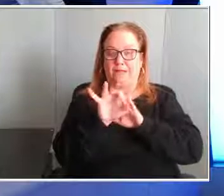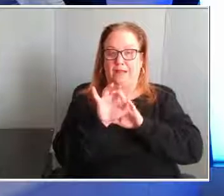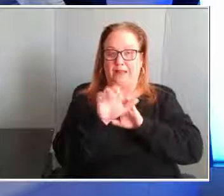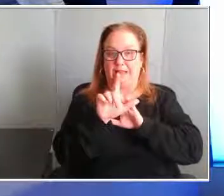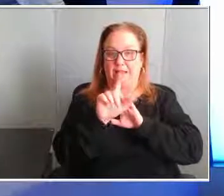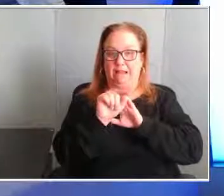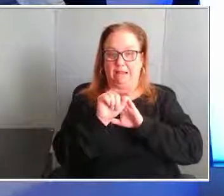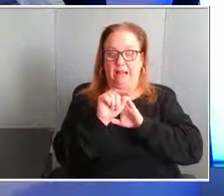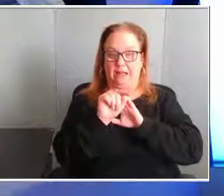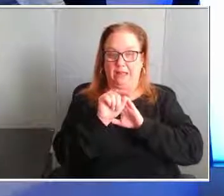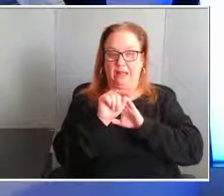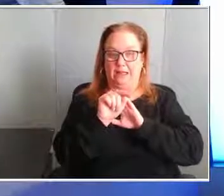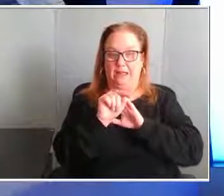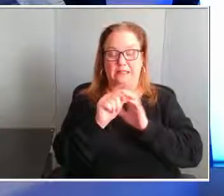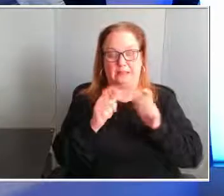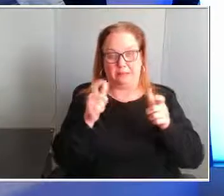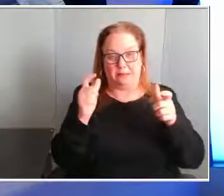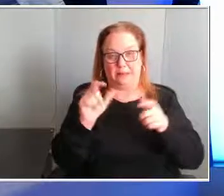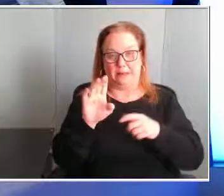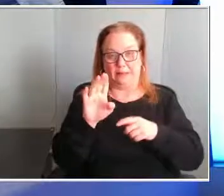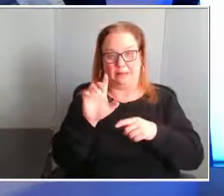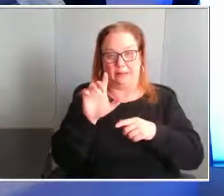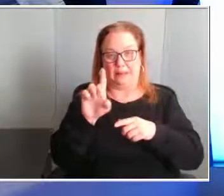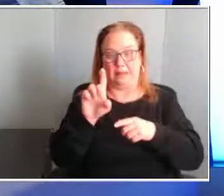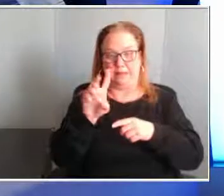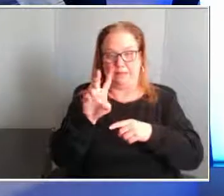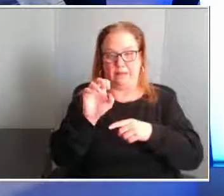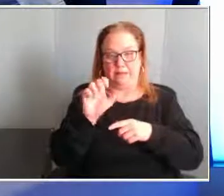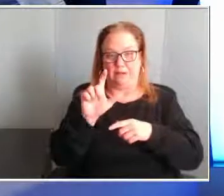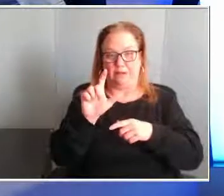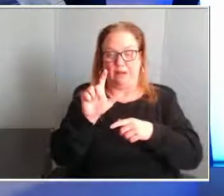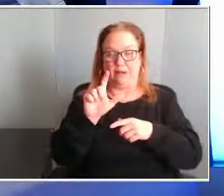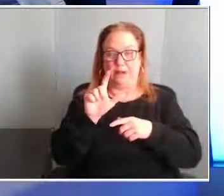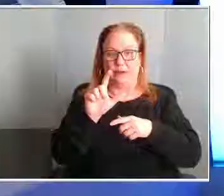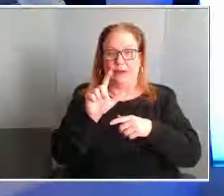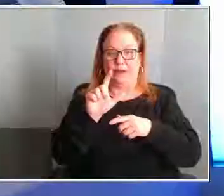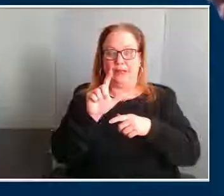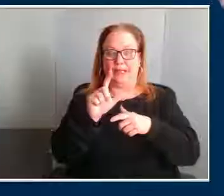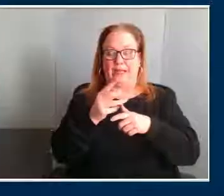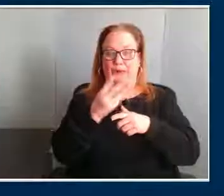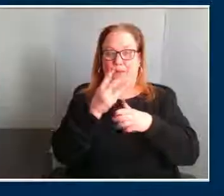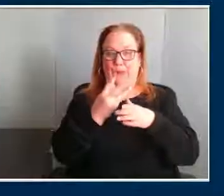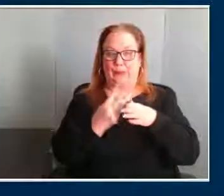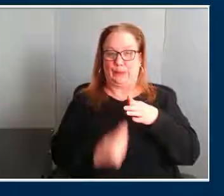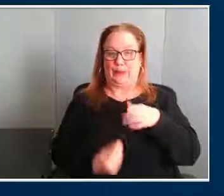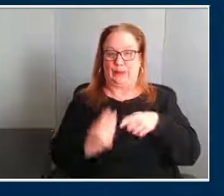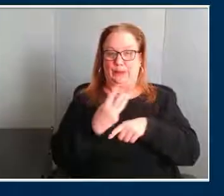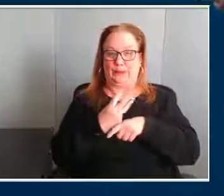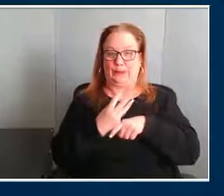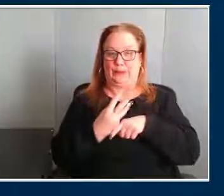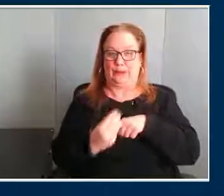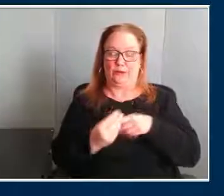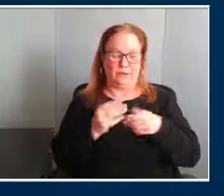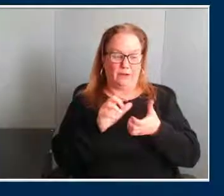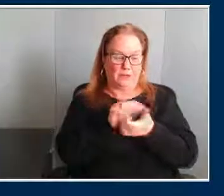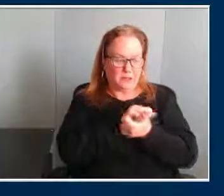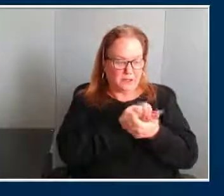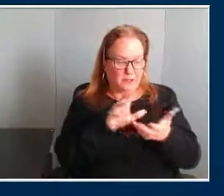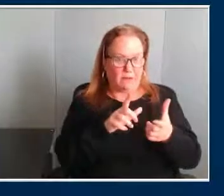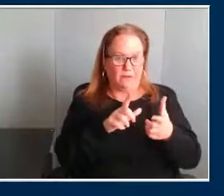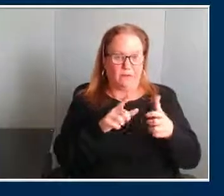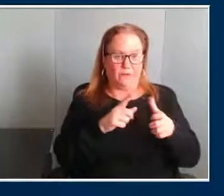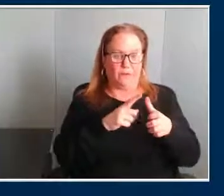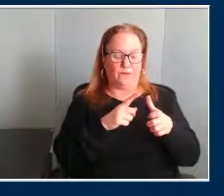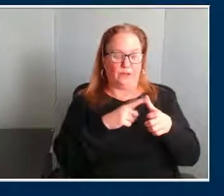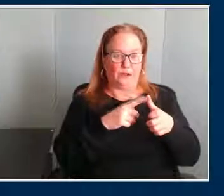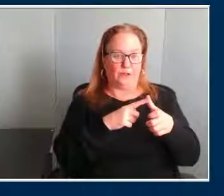decent sized blood vessel because Yeah. it's got such an area it's affecting, and then you can suck it out. Do you have to dissolve it first? And how does that really work when